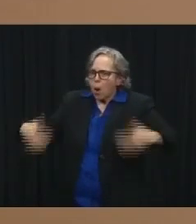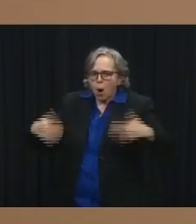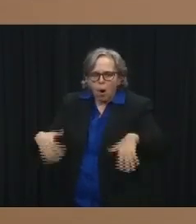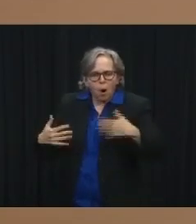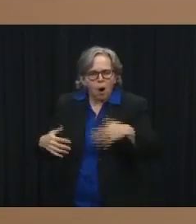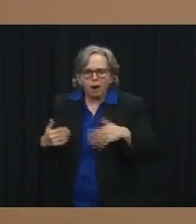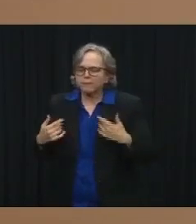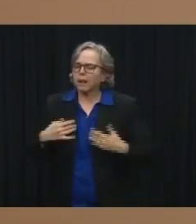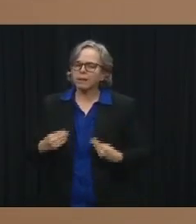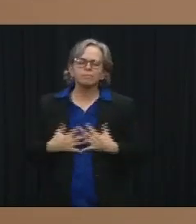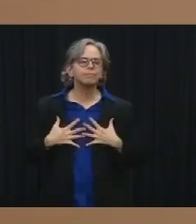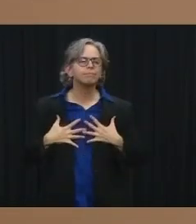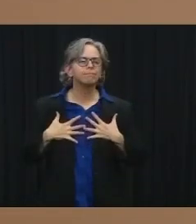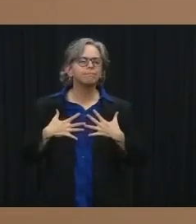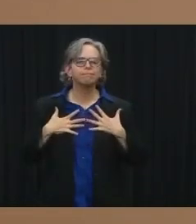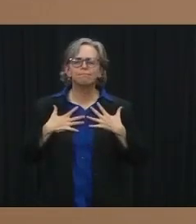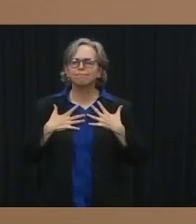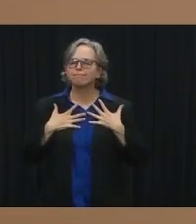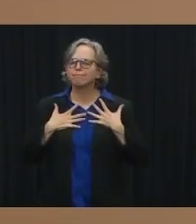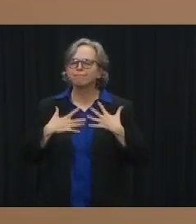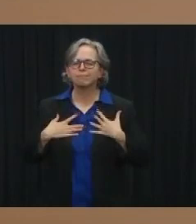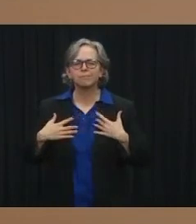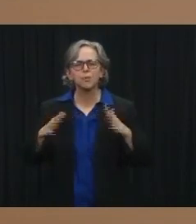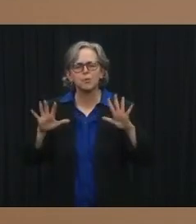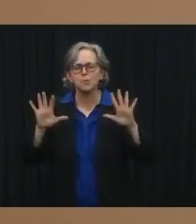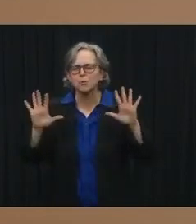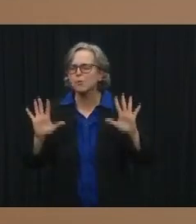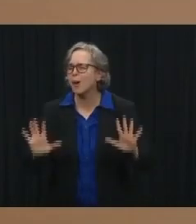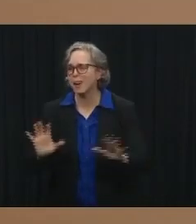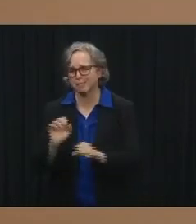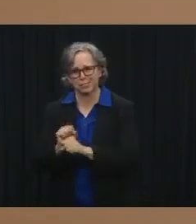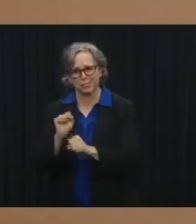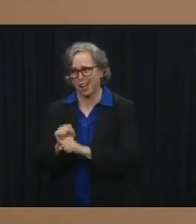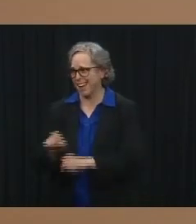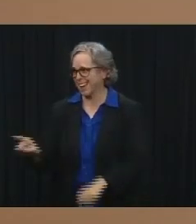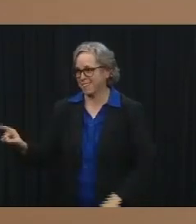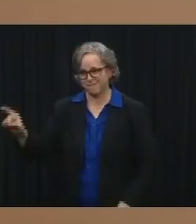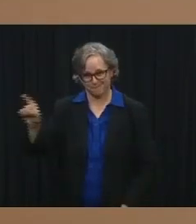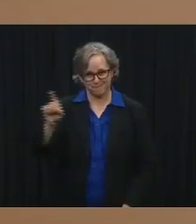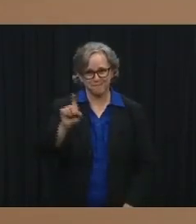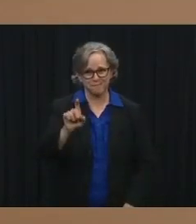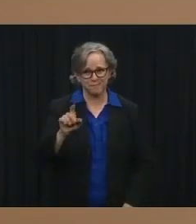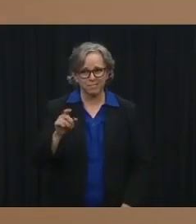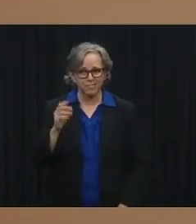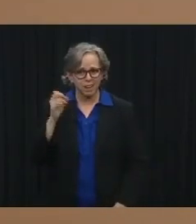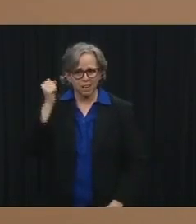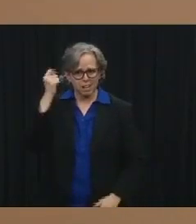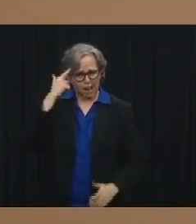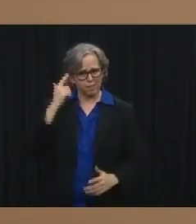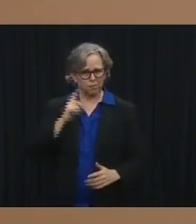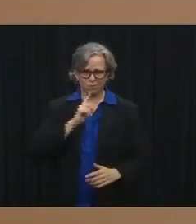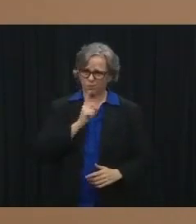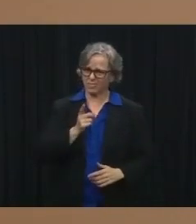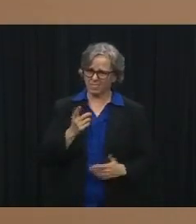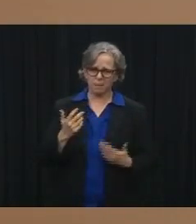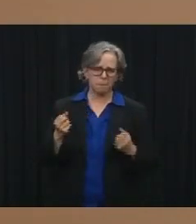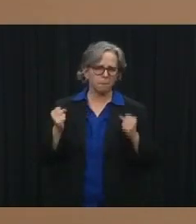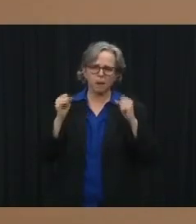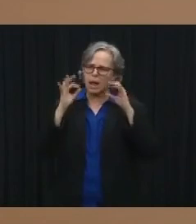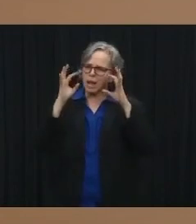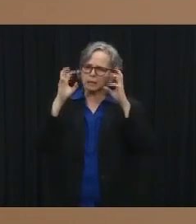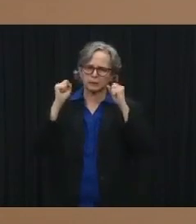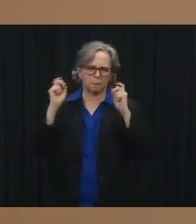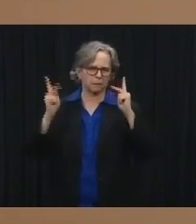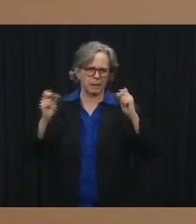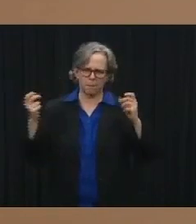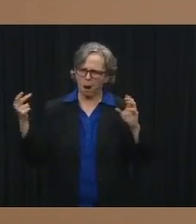So you're just doing an outstanding job. And you know, the governor has really created an incredible team of people to help us through this